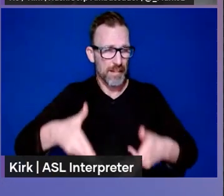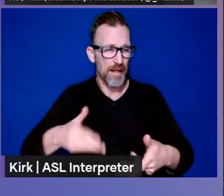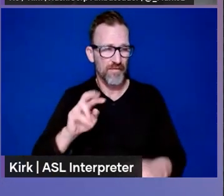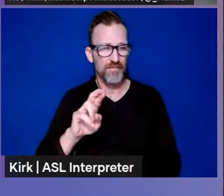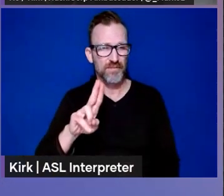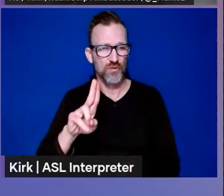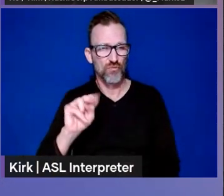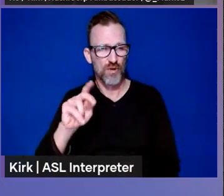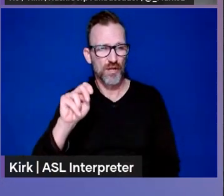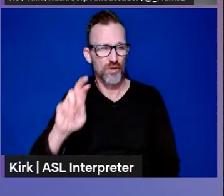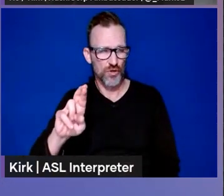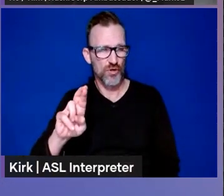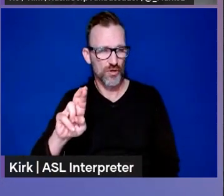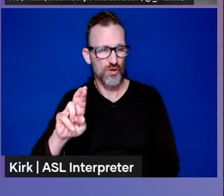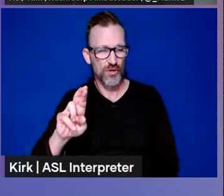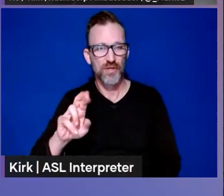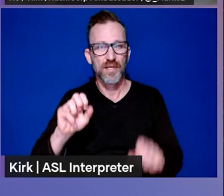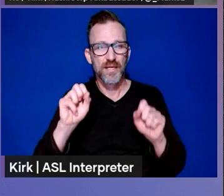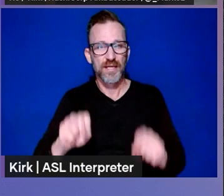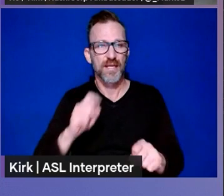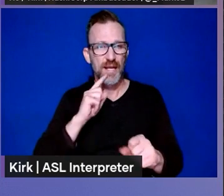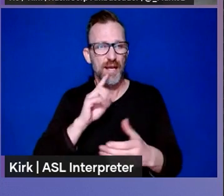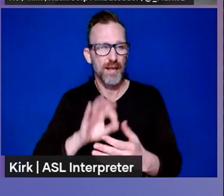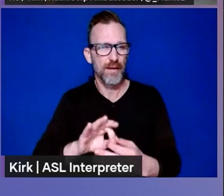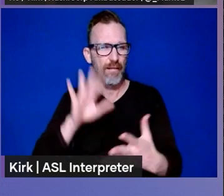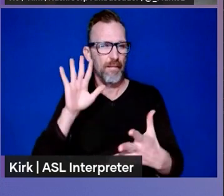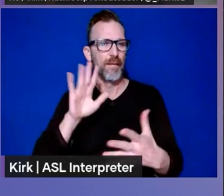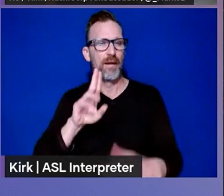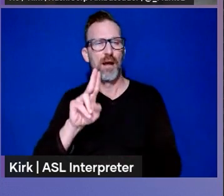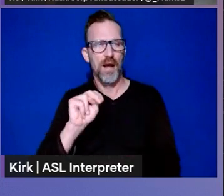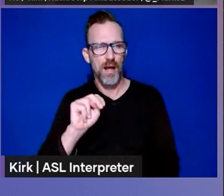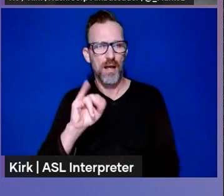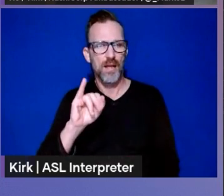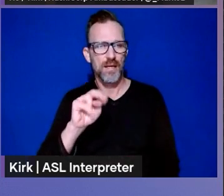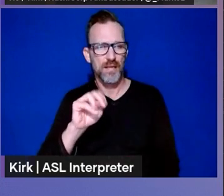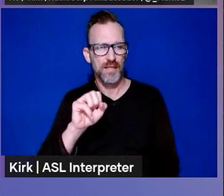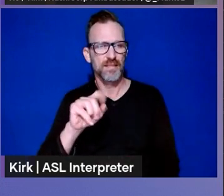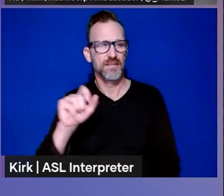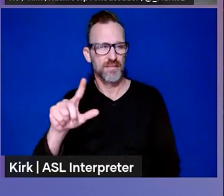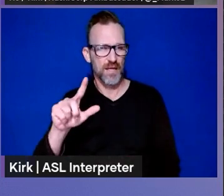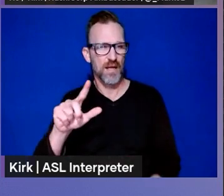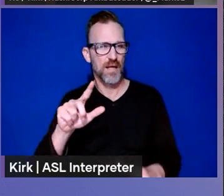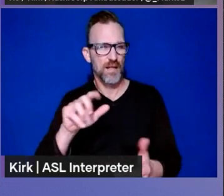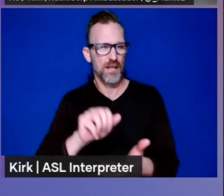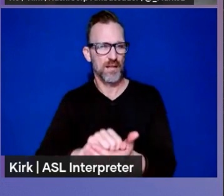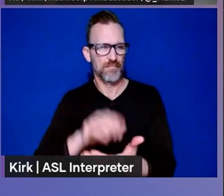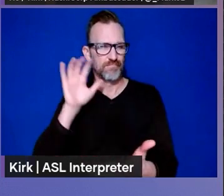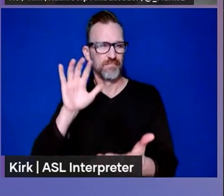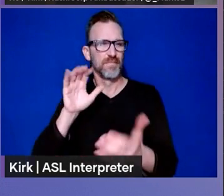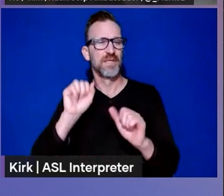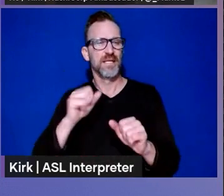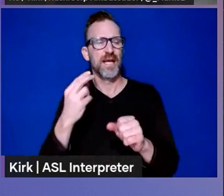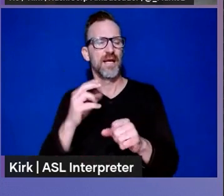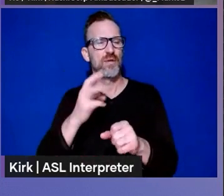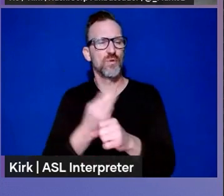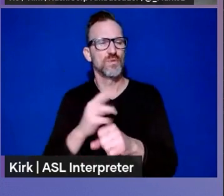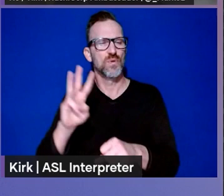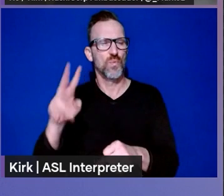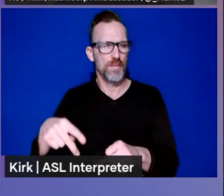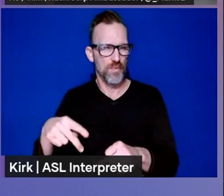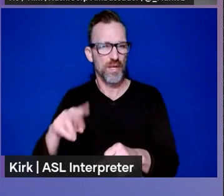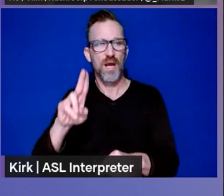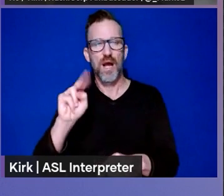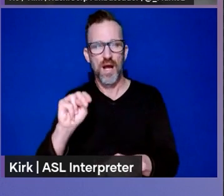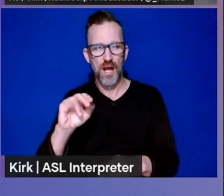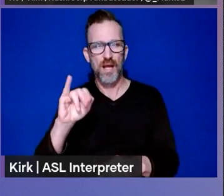works. So we can uninstall the runner in a similar manner by just executing waypoint runner uninstall in a platform